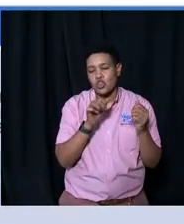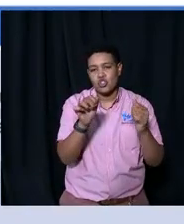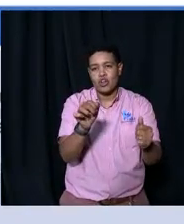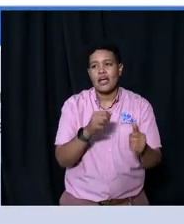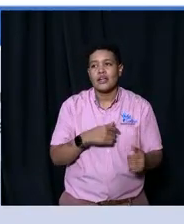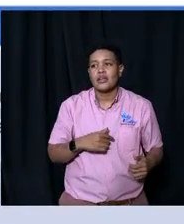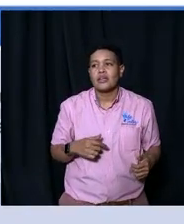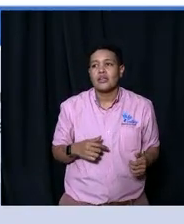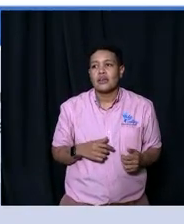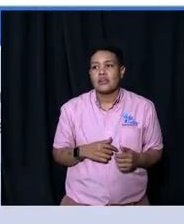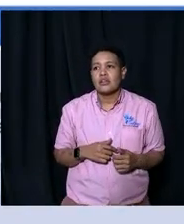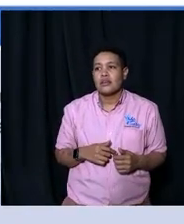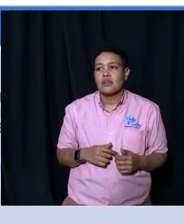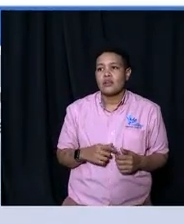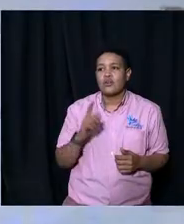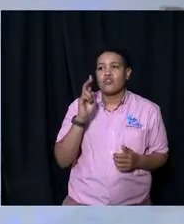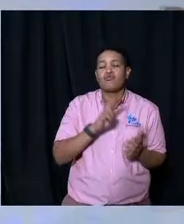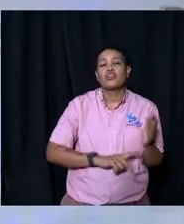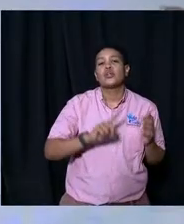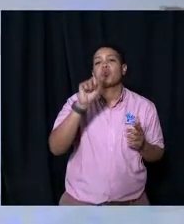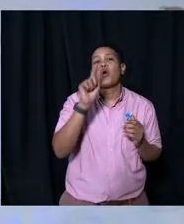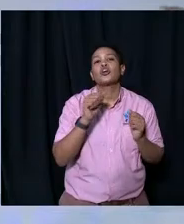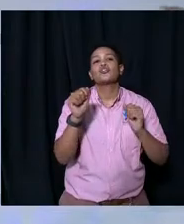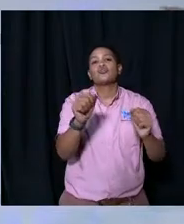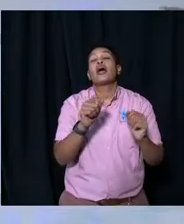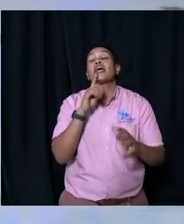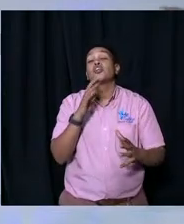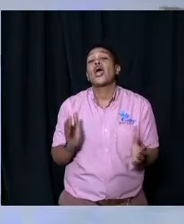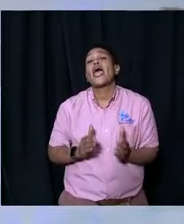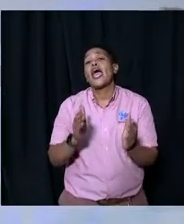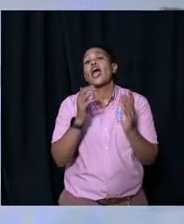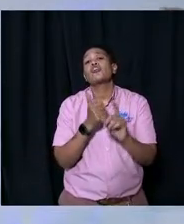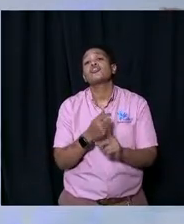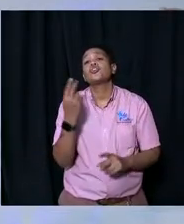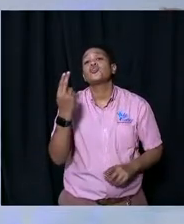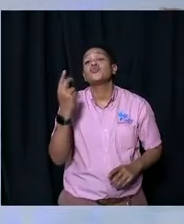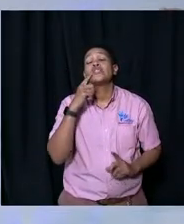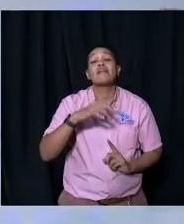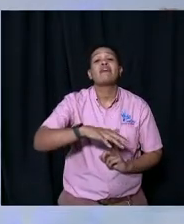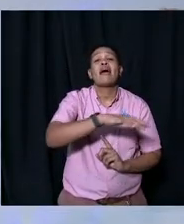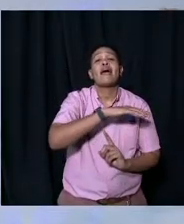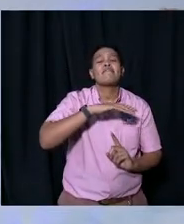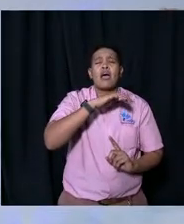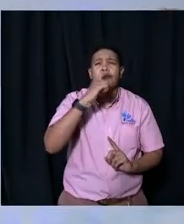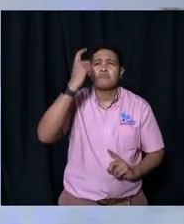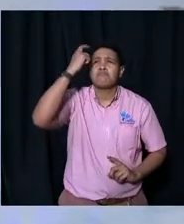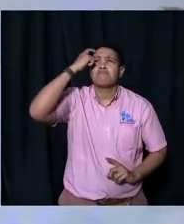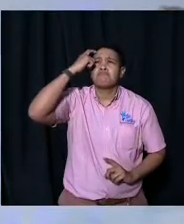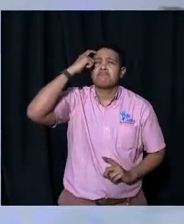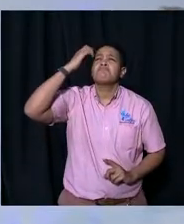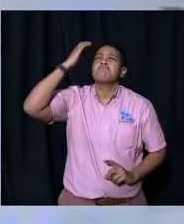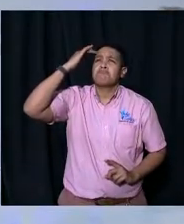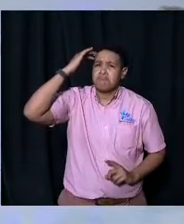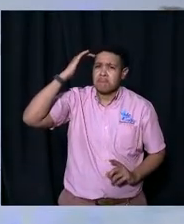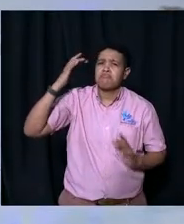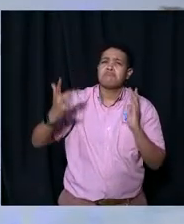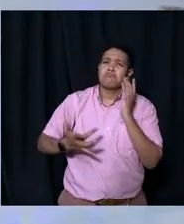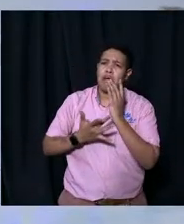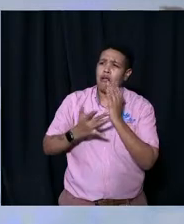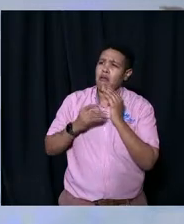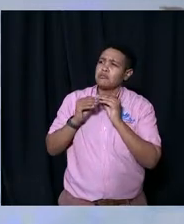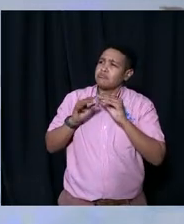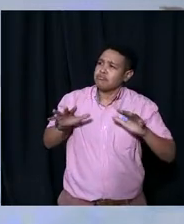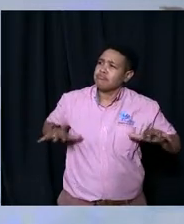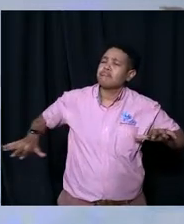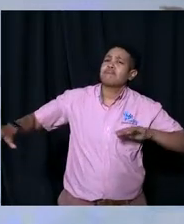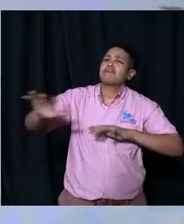I'll read one for you. To encourage the use of environmentally sound technologies across sectors